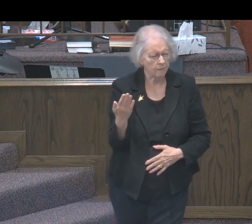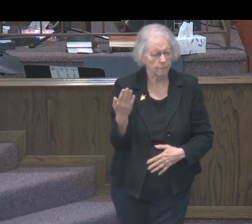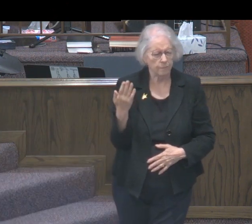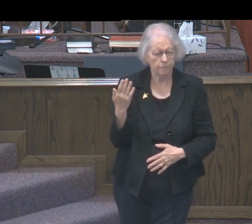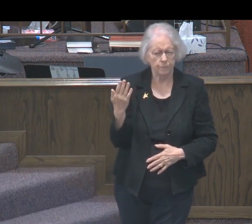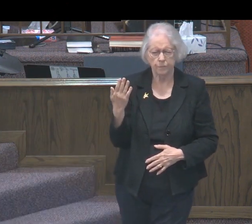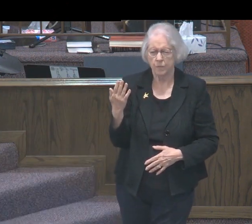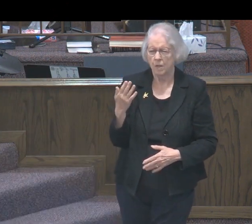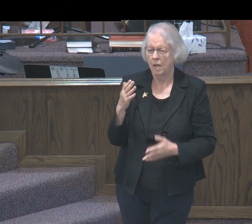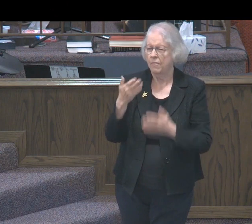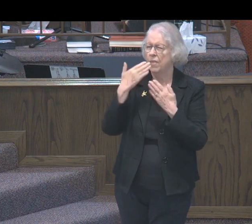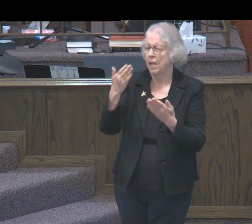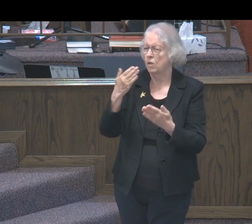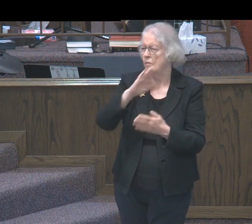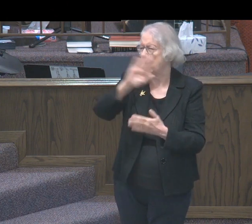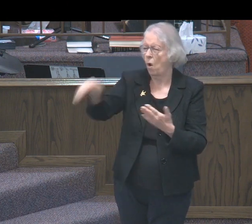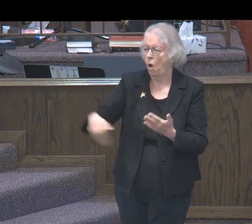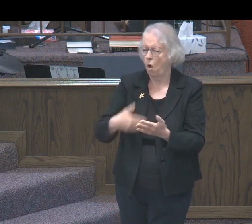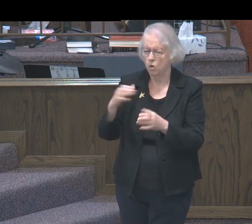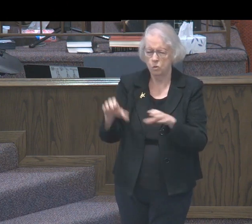you've done for us.